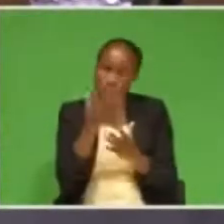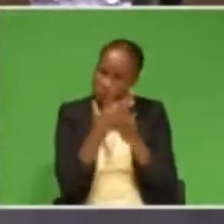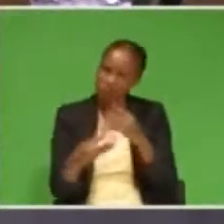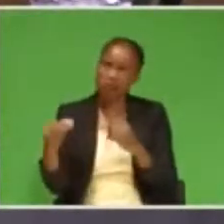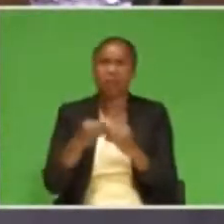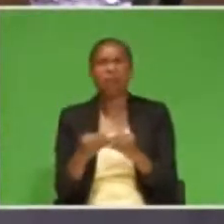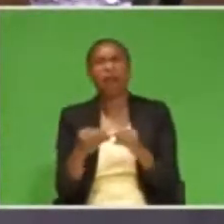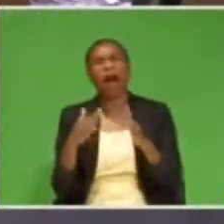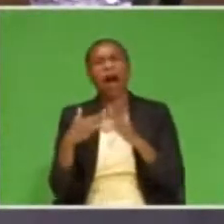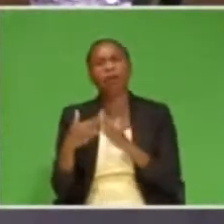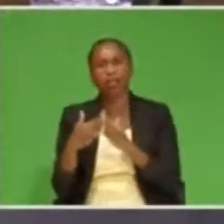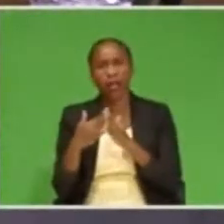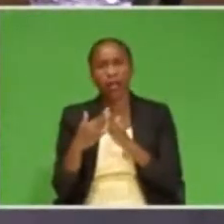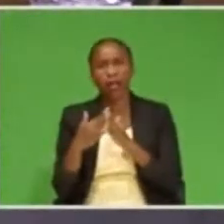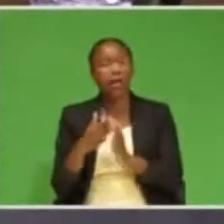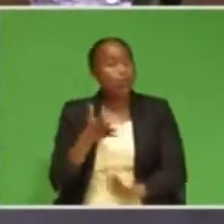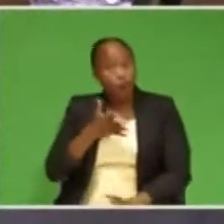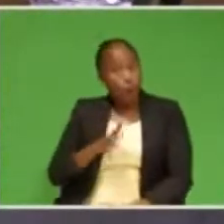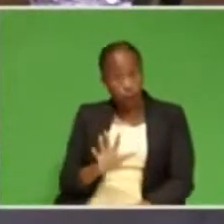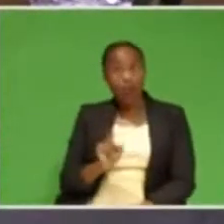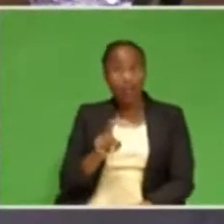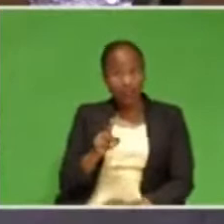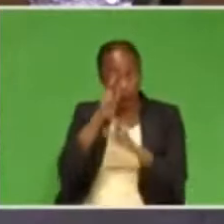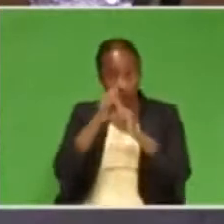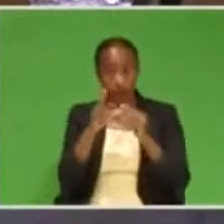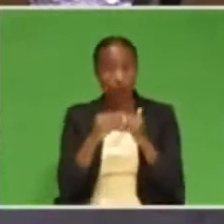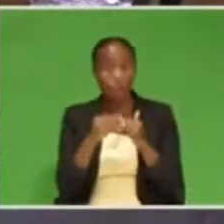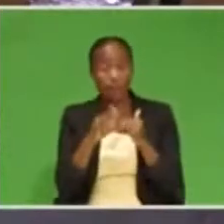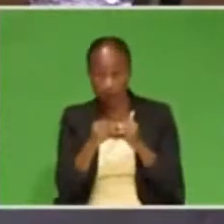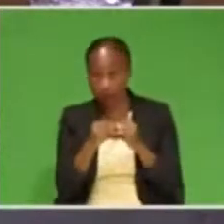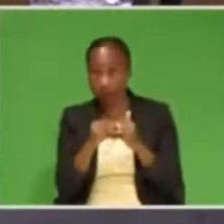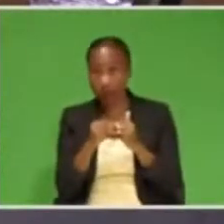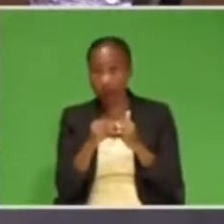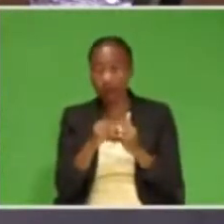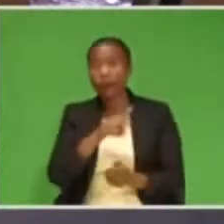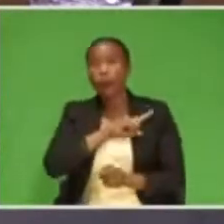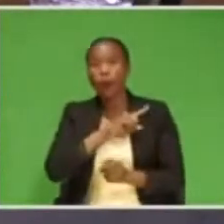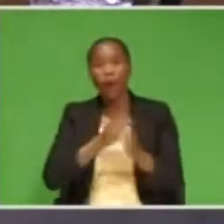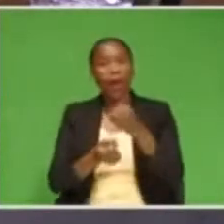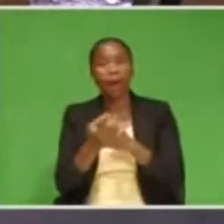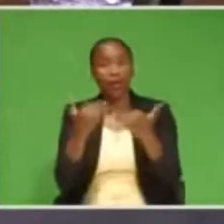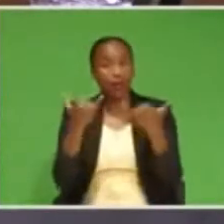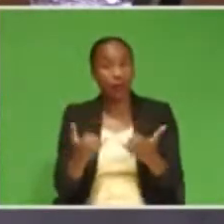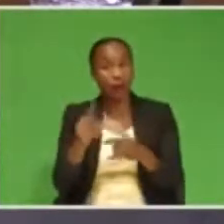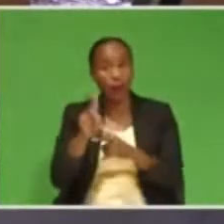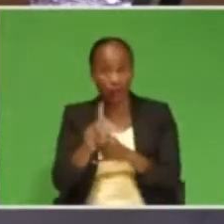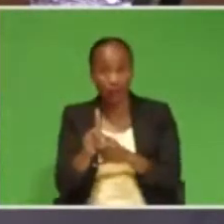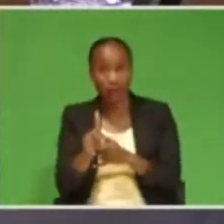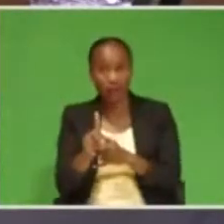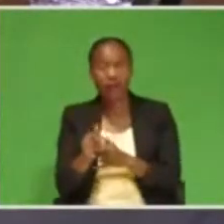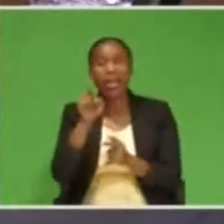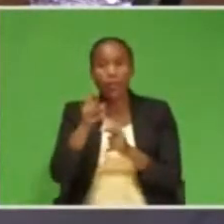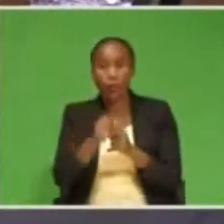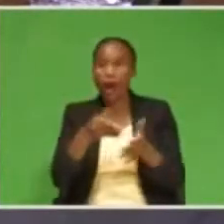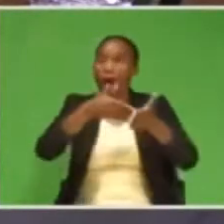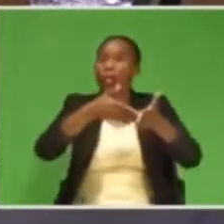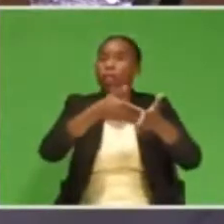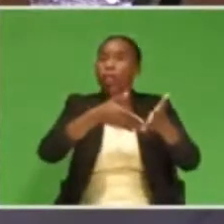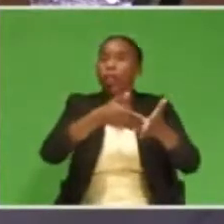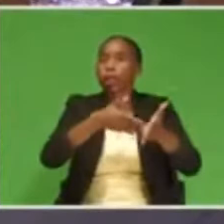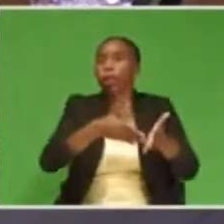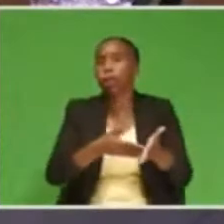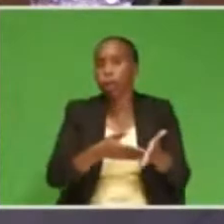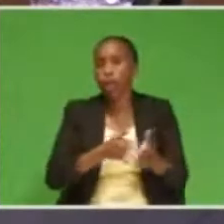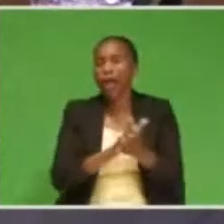House. If not, honorable members, because what is happening now is that you are actually obstructing and you